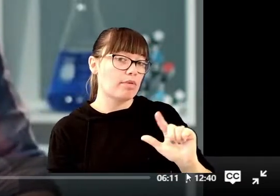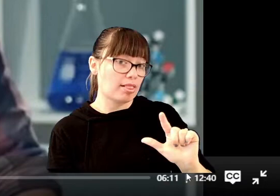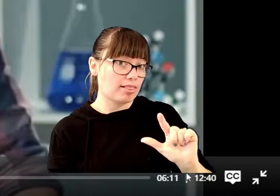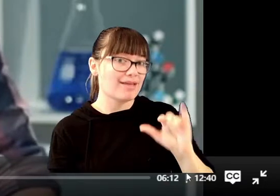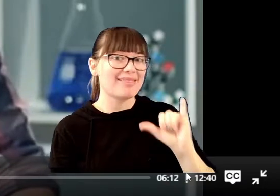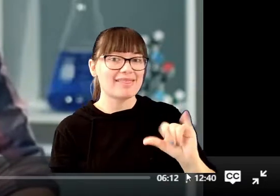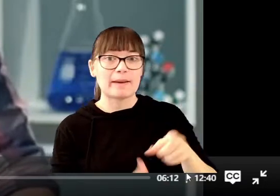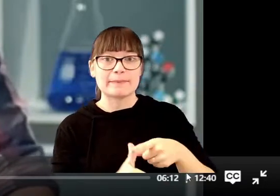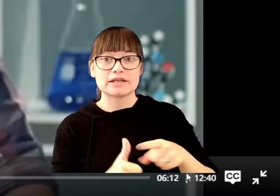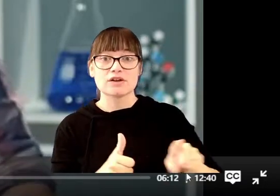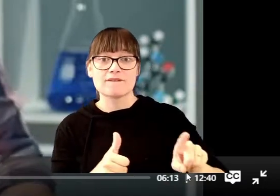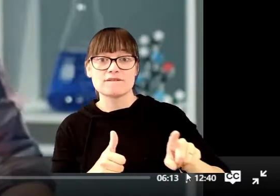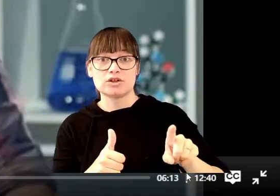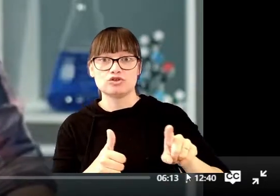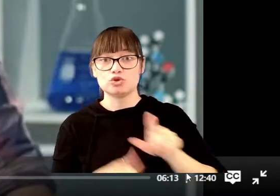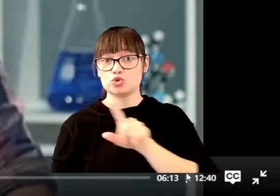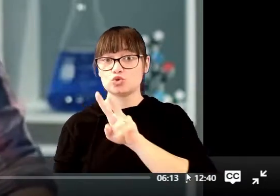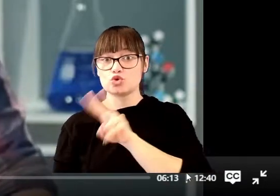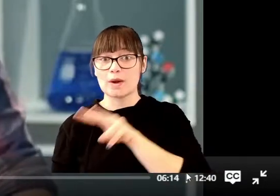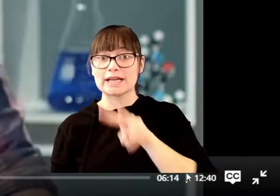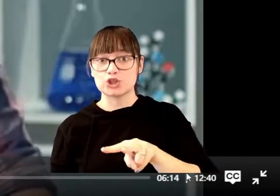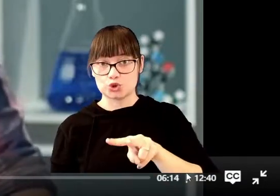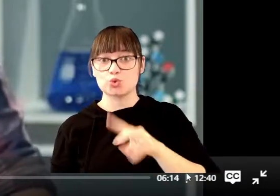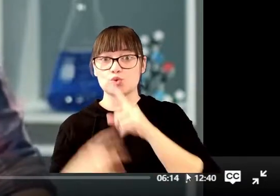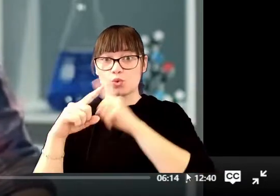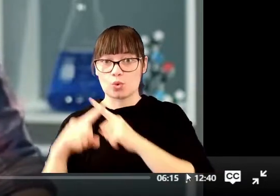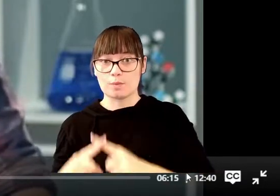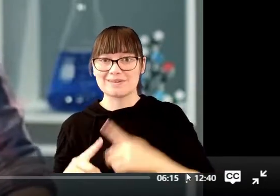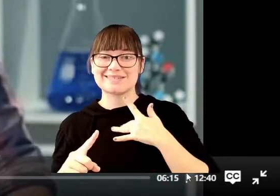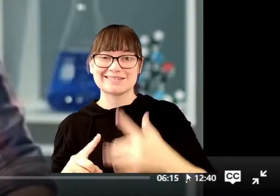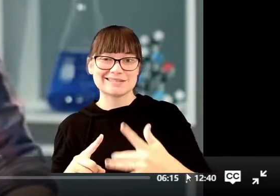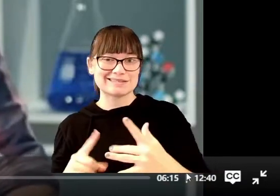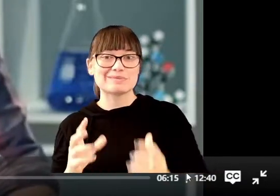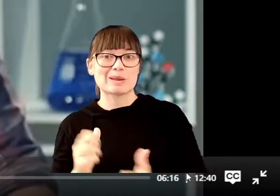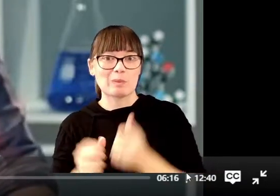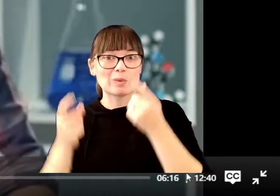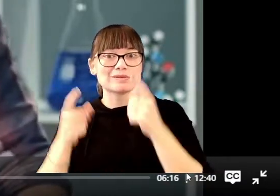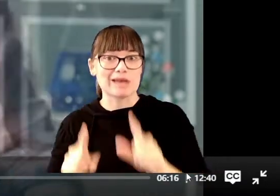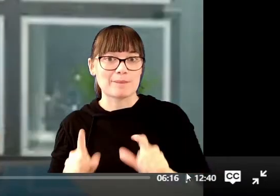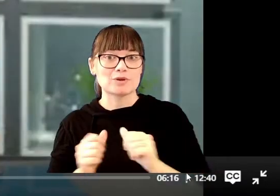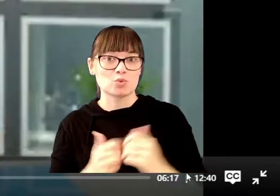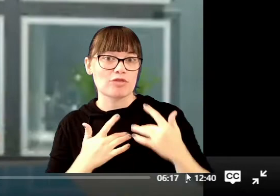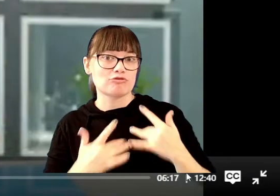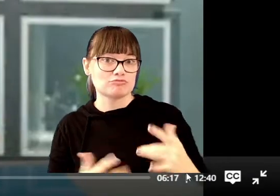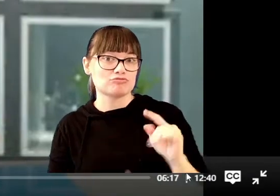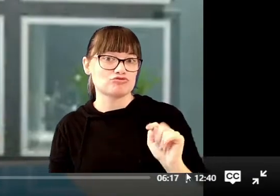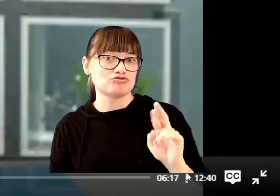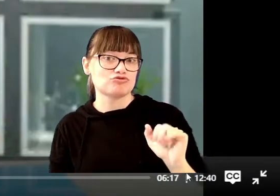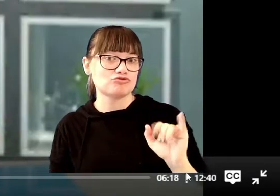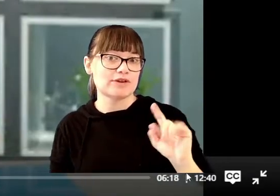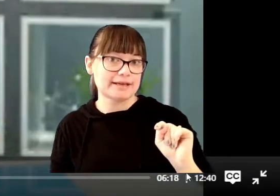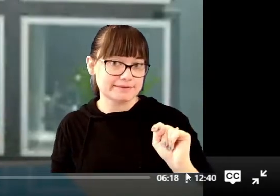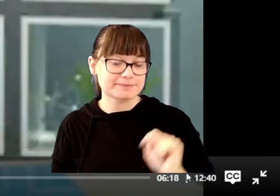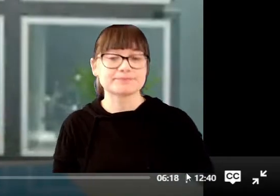our first 22 chromosomes, which is where most of the activity occurs in determining our traits. So we